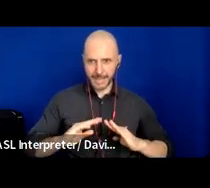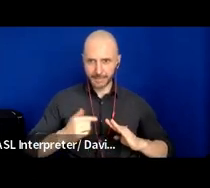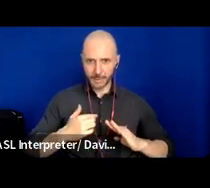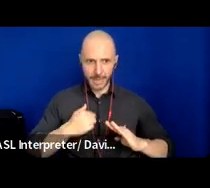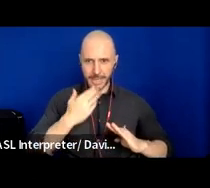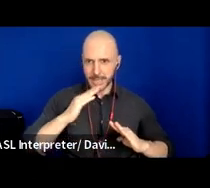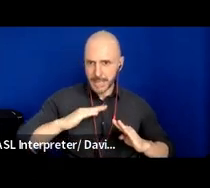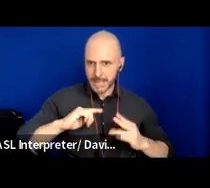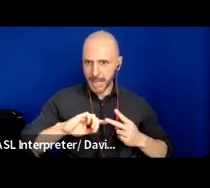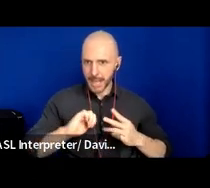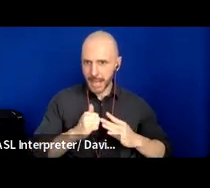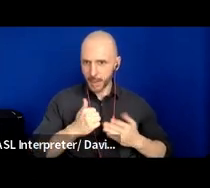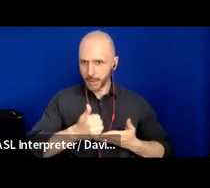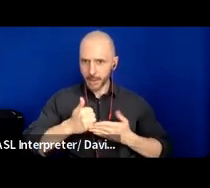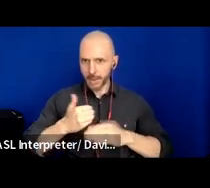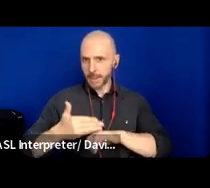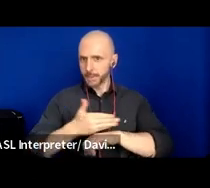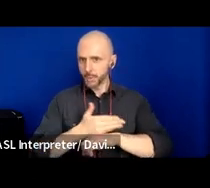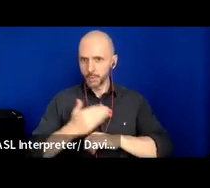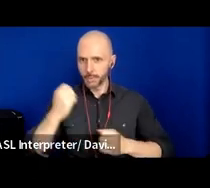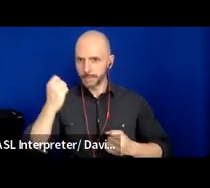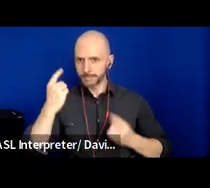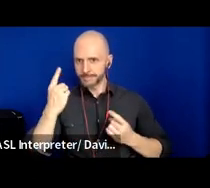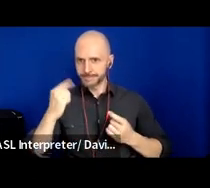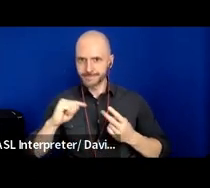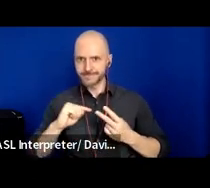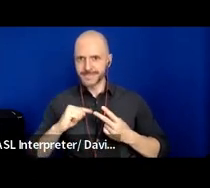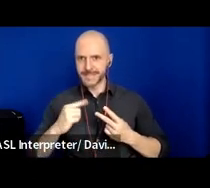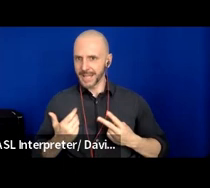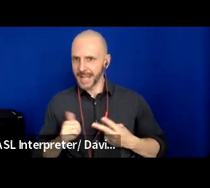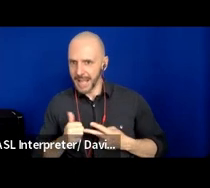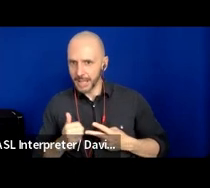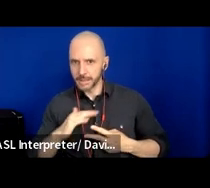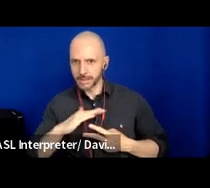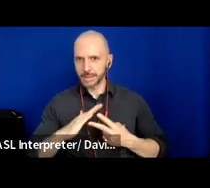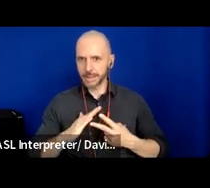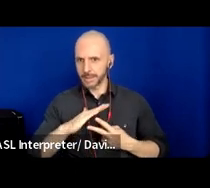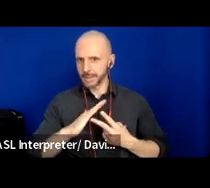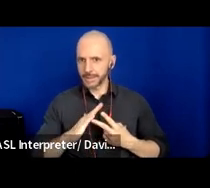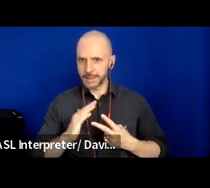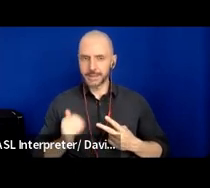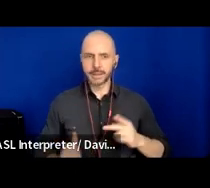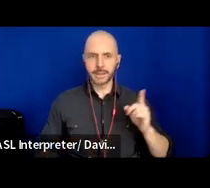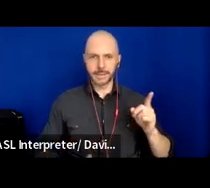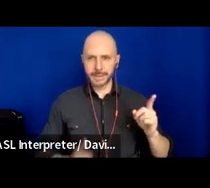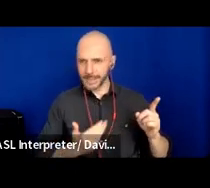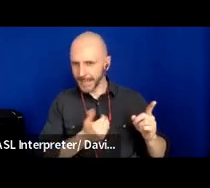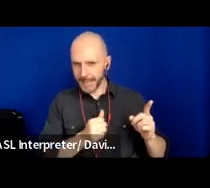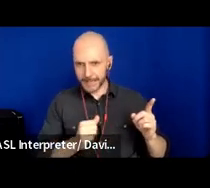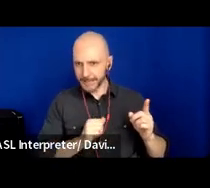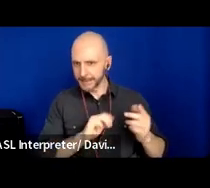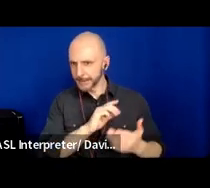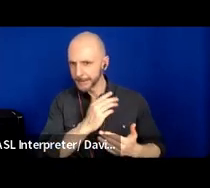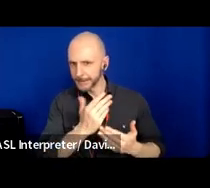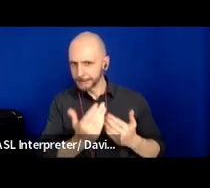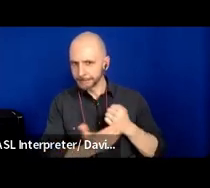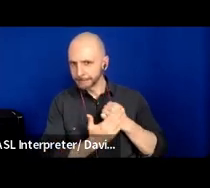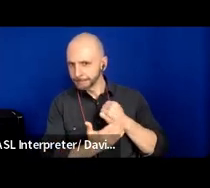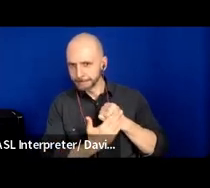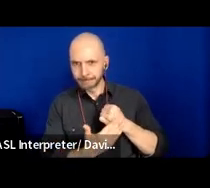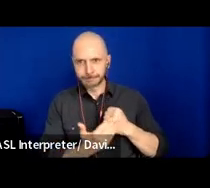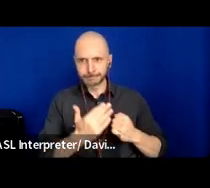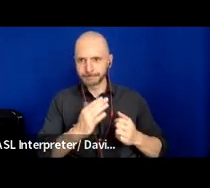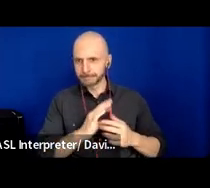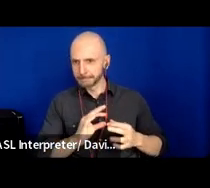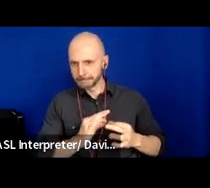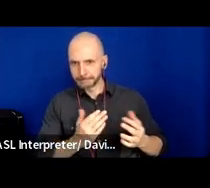conversations? Well, I think, you know, some of it is really about, you know, as I said earlier, that some of what